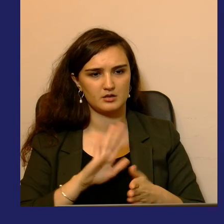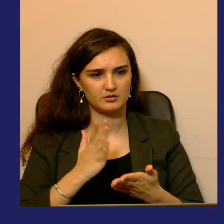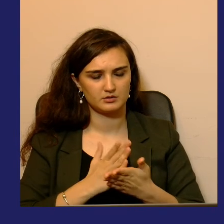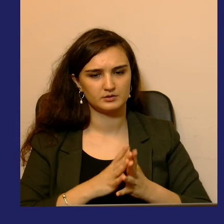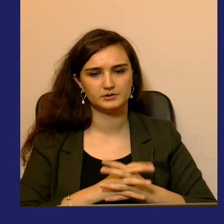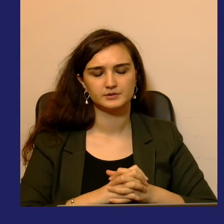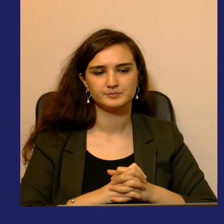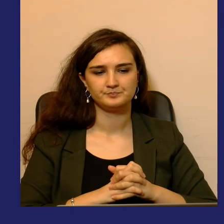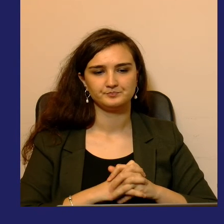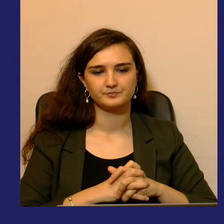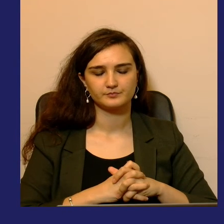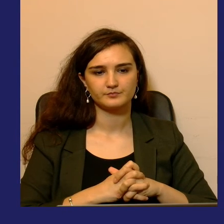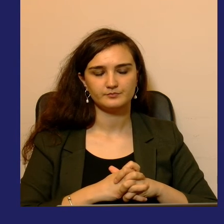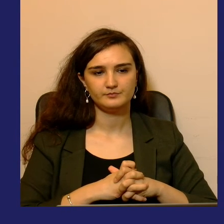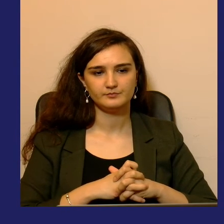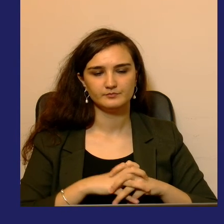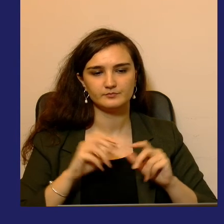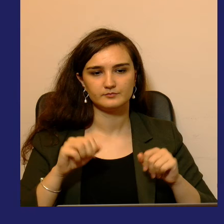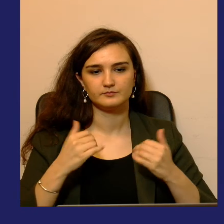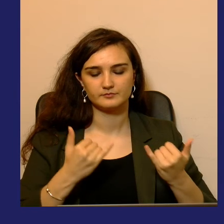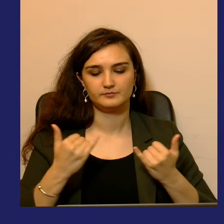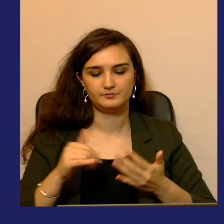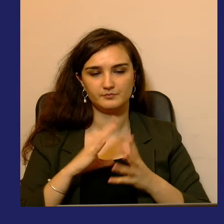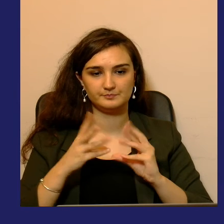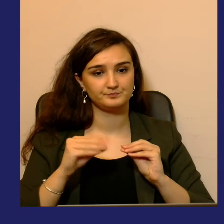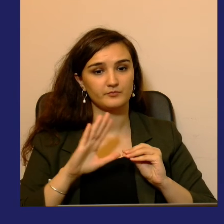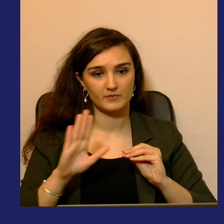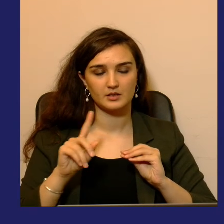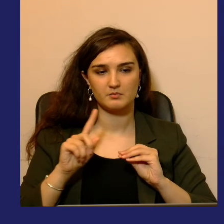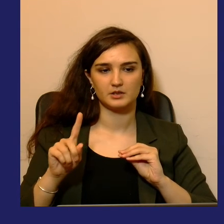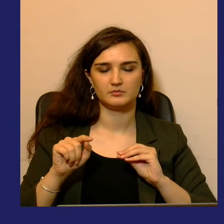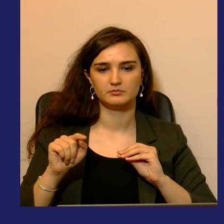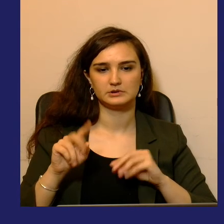way, maybe not at this particular moment, but over the last several decades, we'd hope that electoral